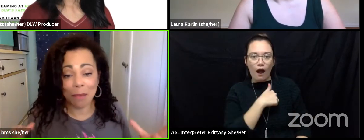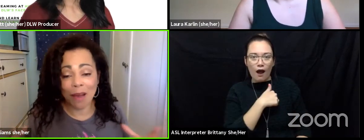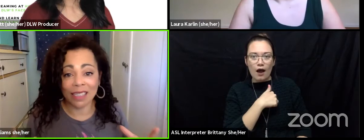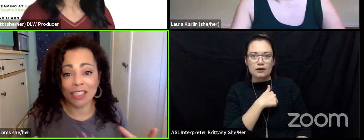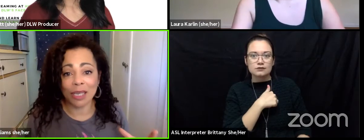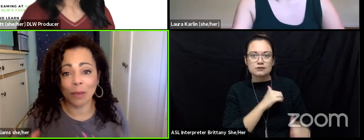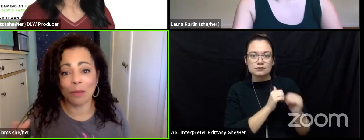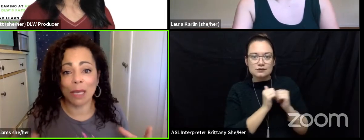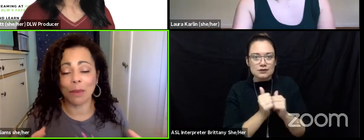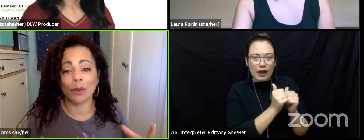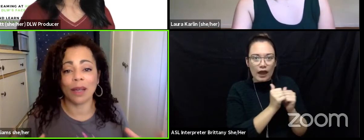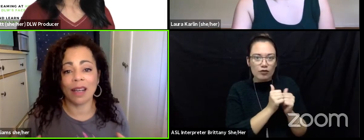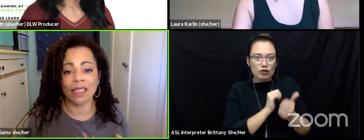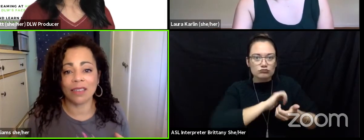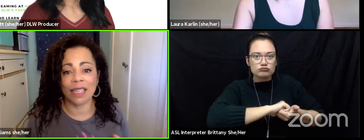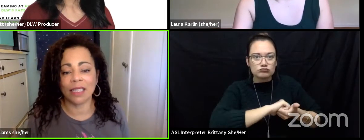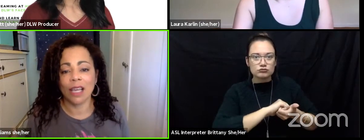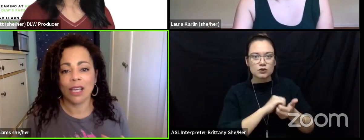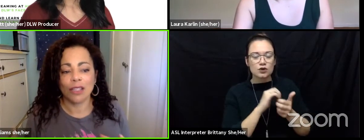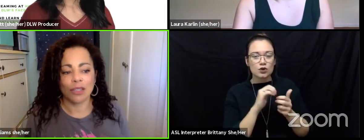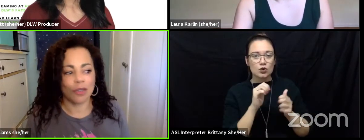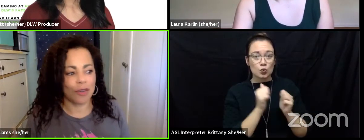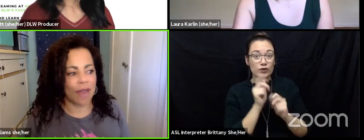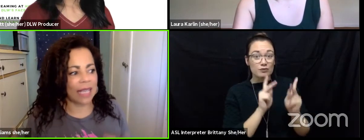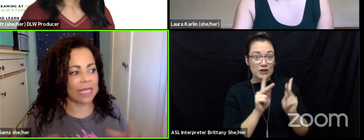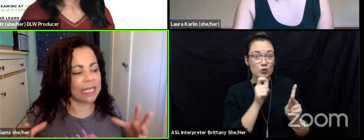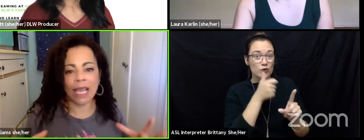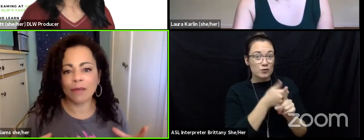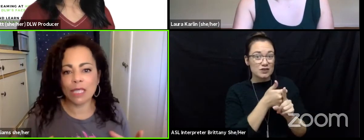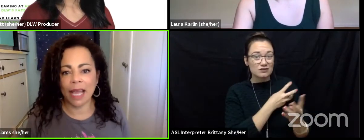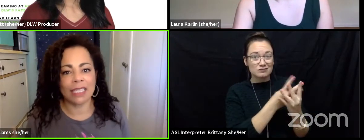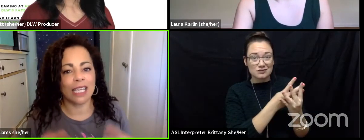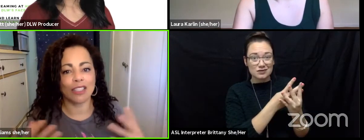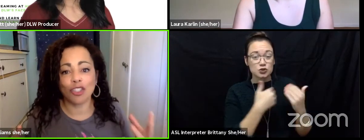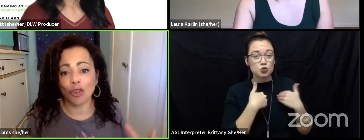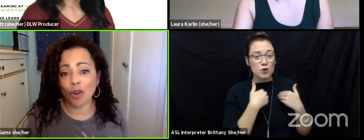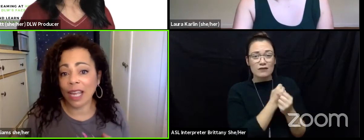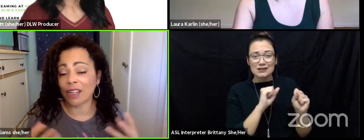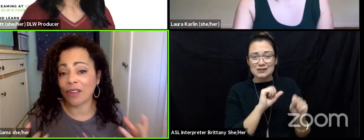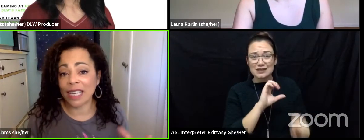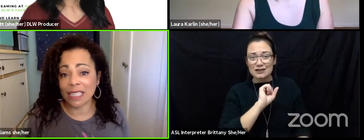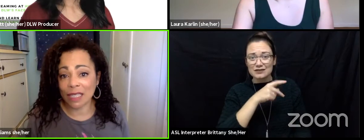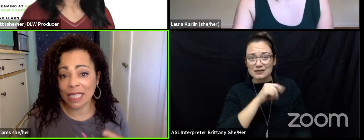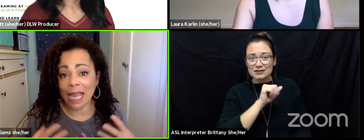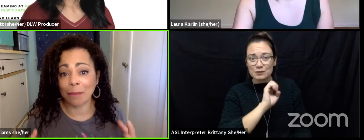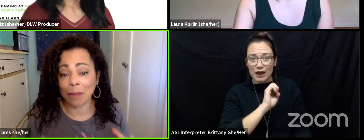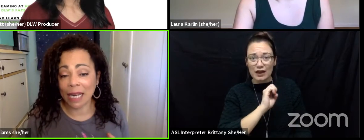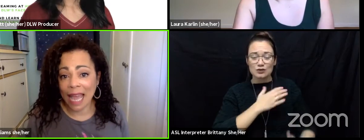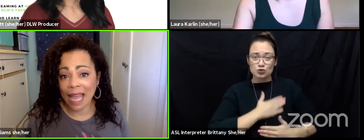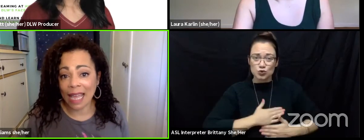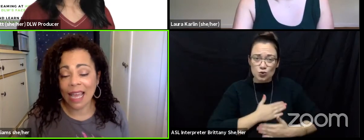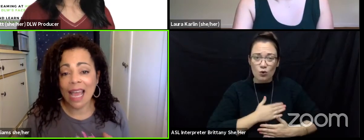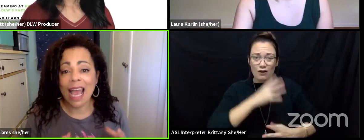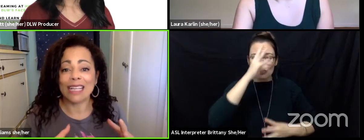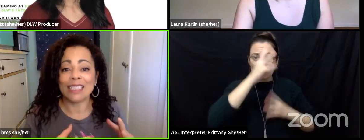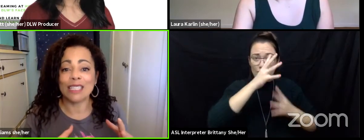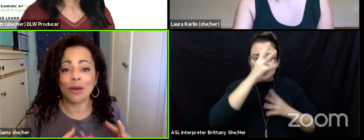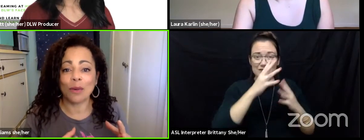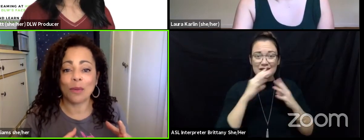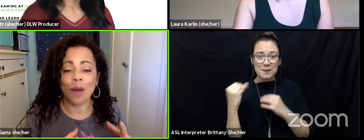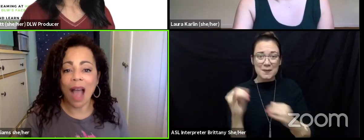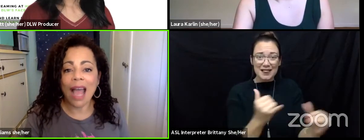in partnership with people who are incarcerated, to create a safe space and joy and creativity and play.